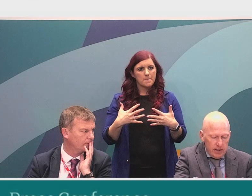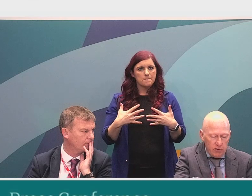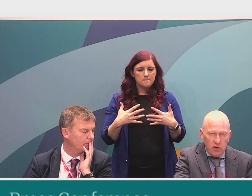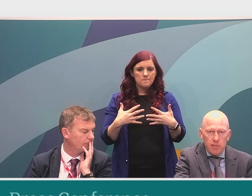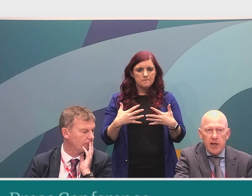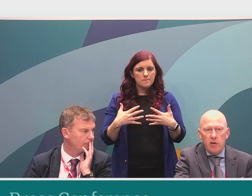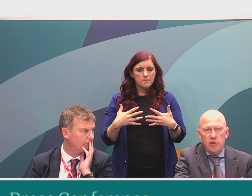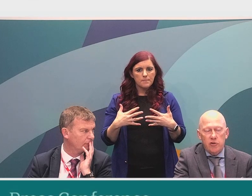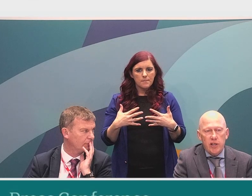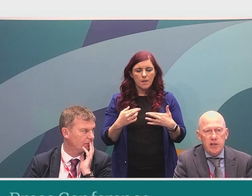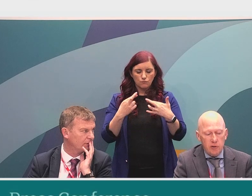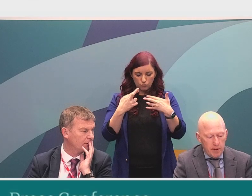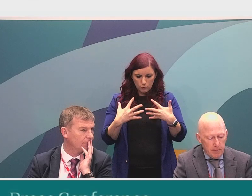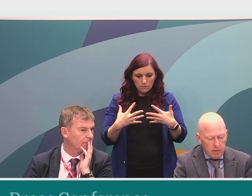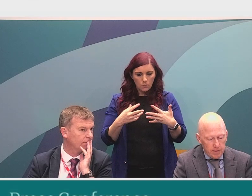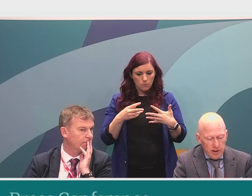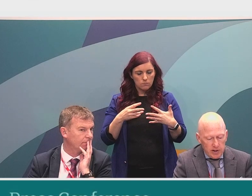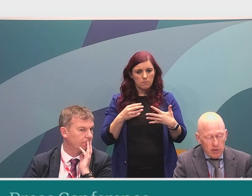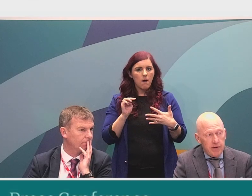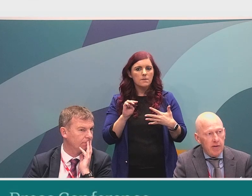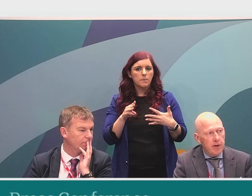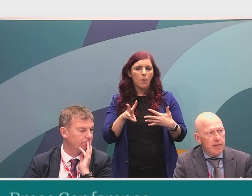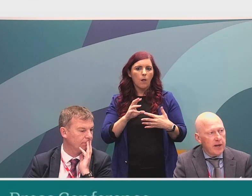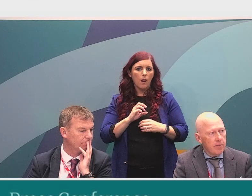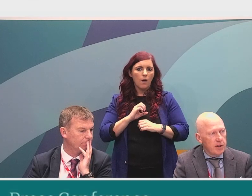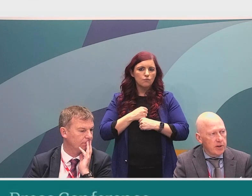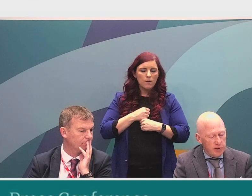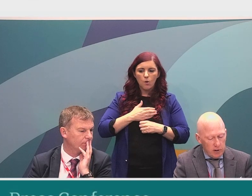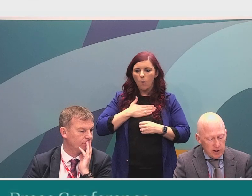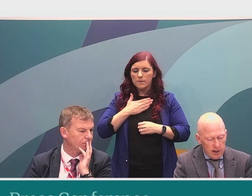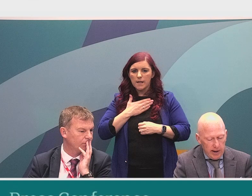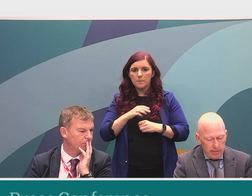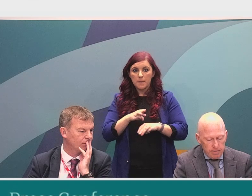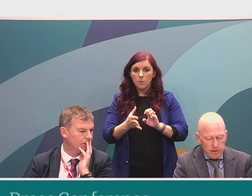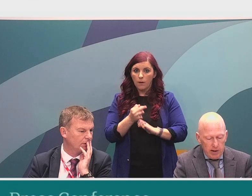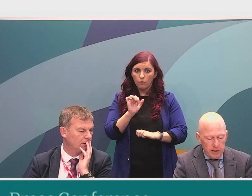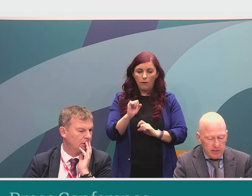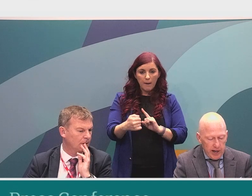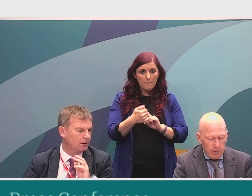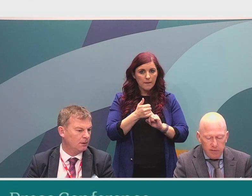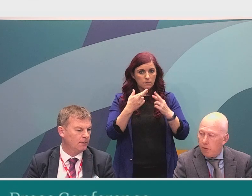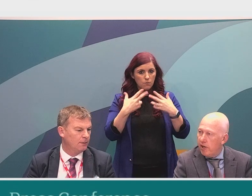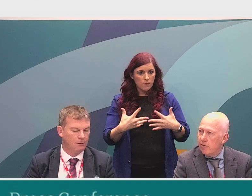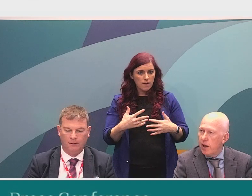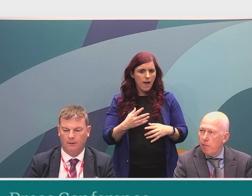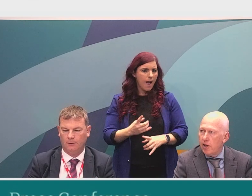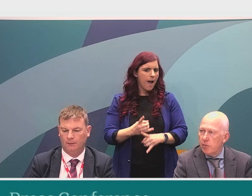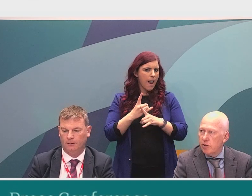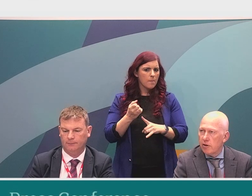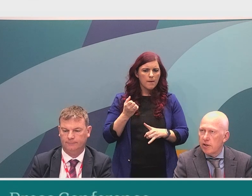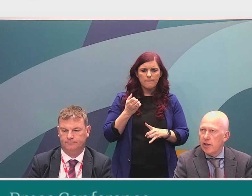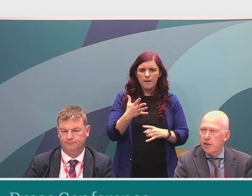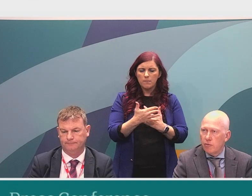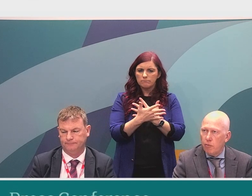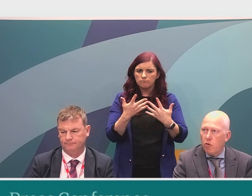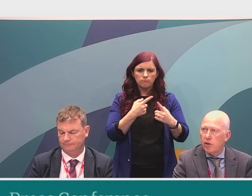these results may cause distress to some people. So if you have been affected by these results, help is available from a range of helplines which are